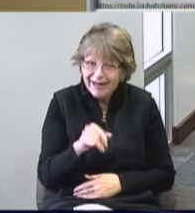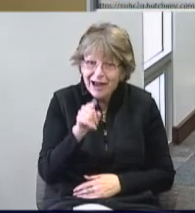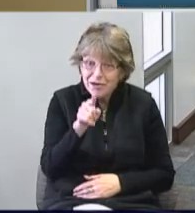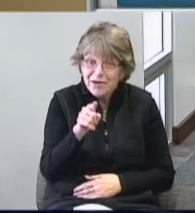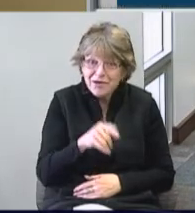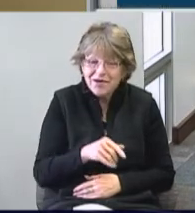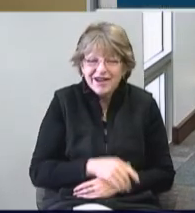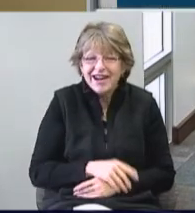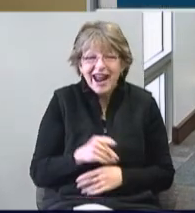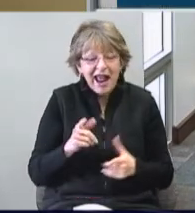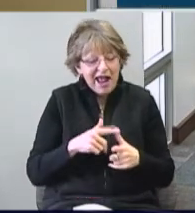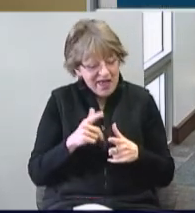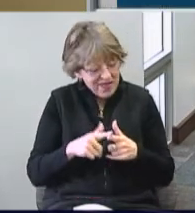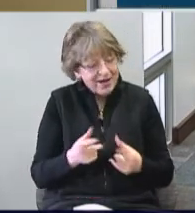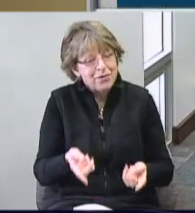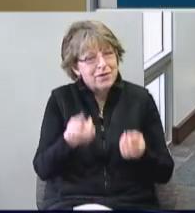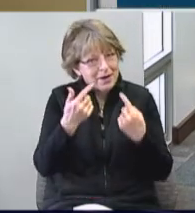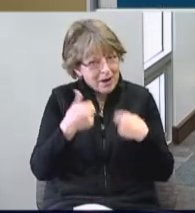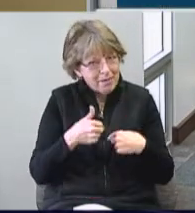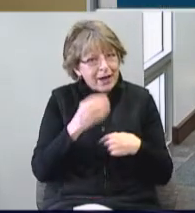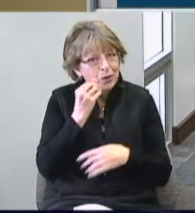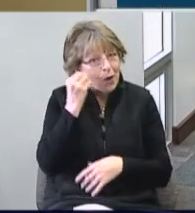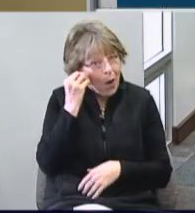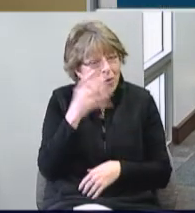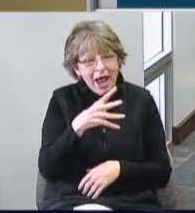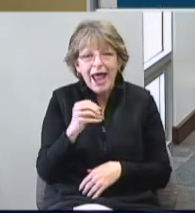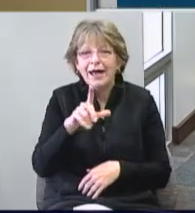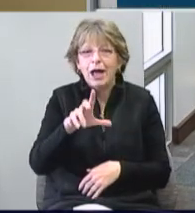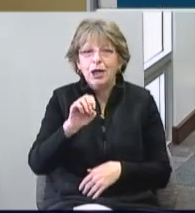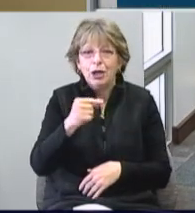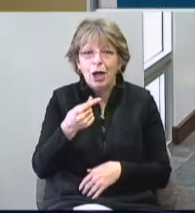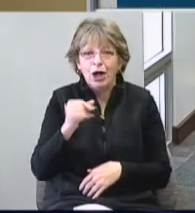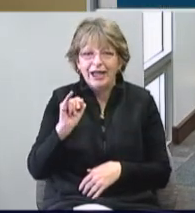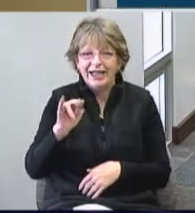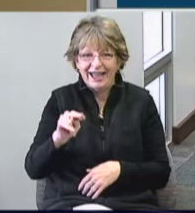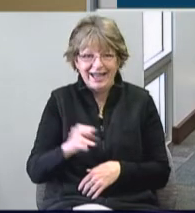back to the home and you can log in. And I'm gonna